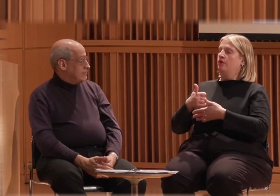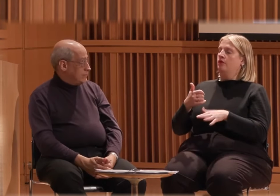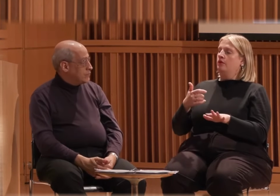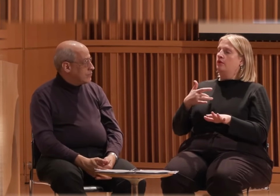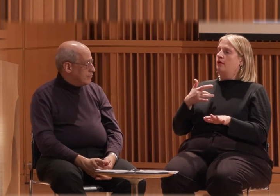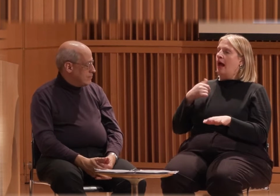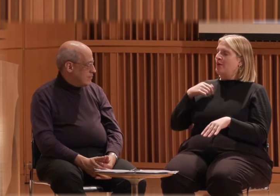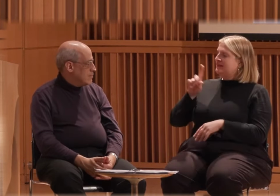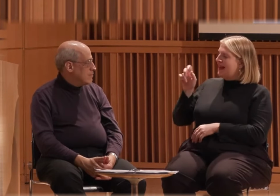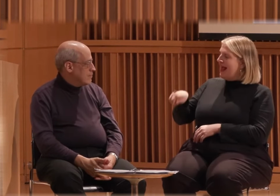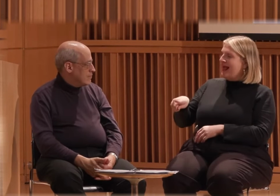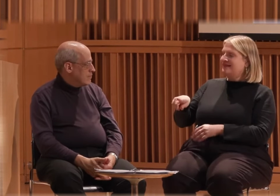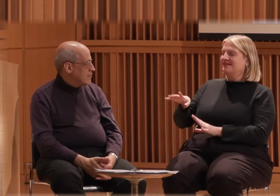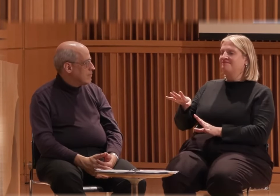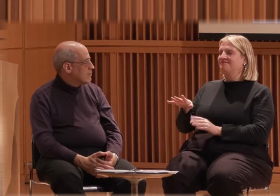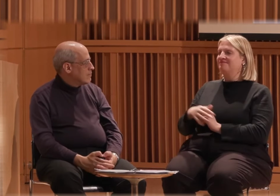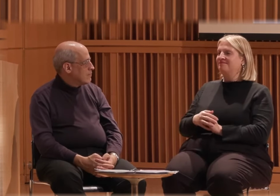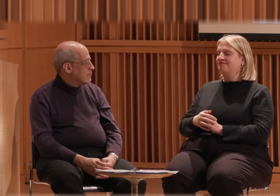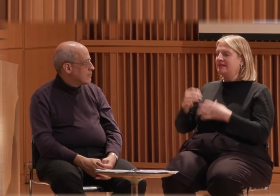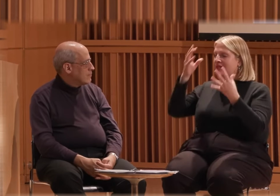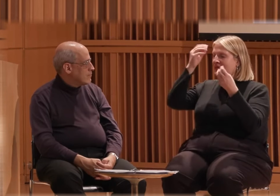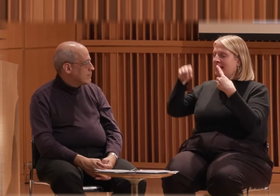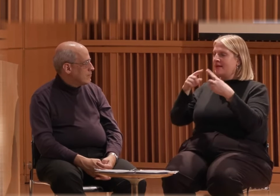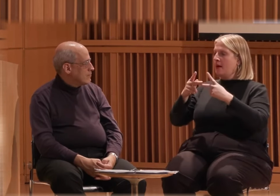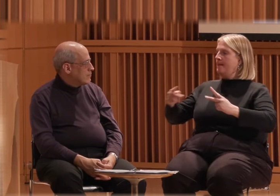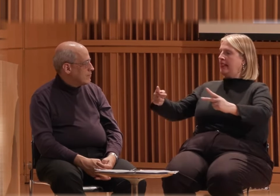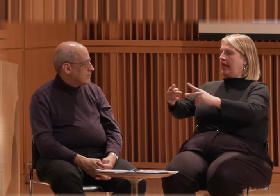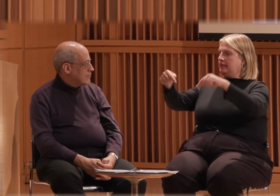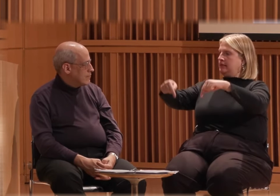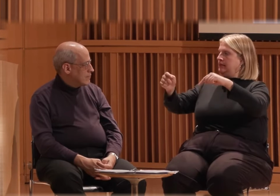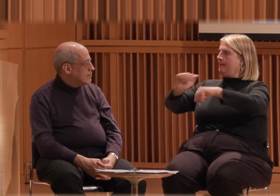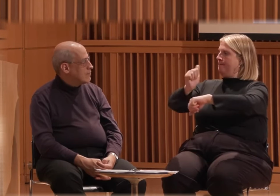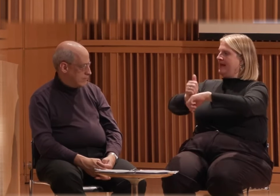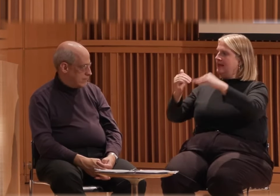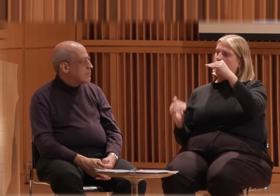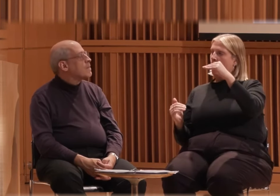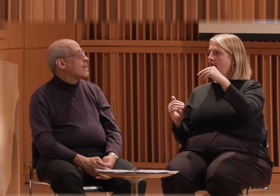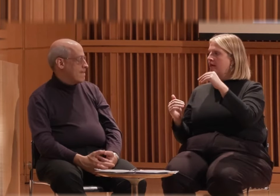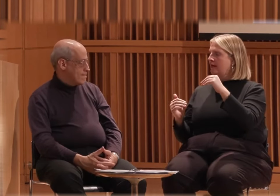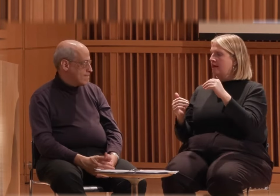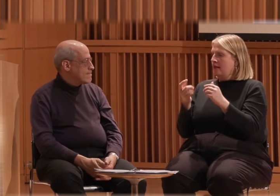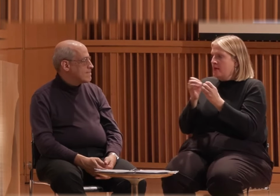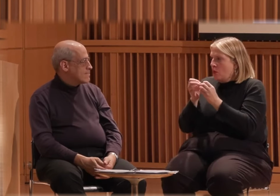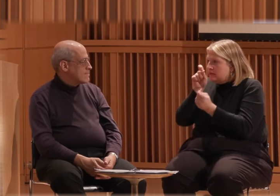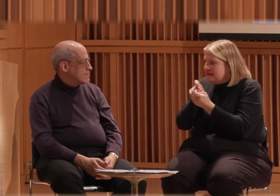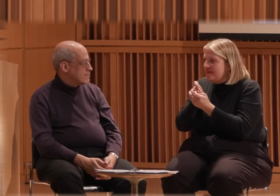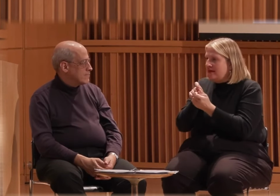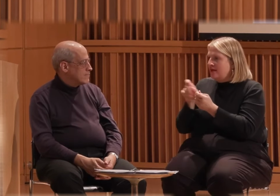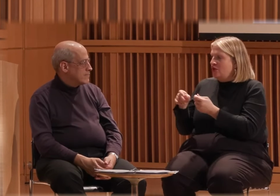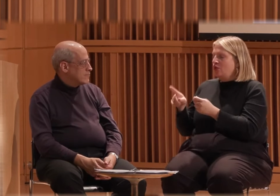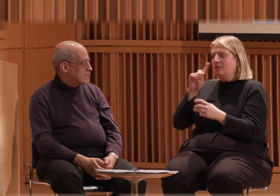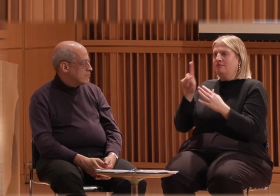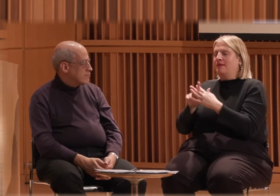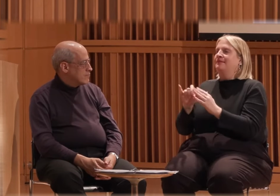about thinking through the notion of place-based inequalities with a little bit more nuance. You mentioned asthma, and I immediately think,